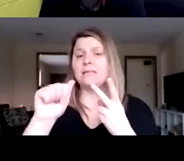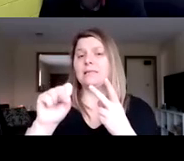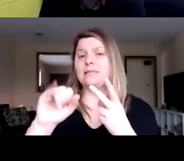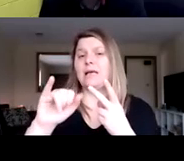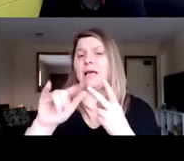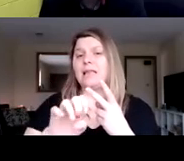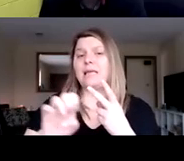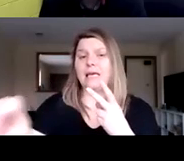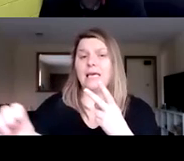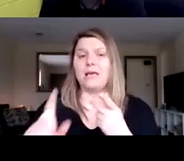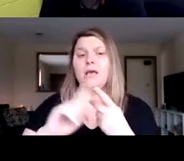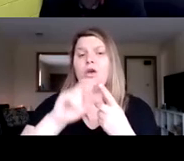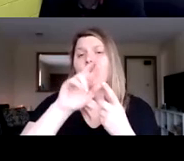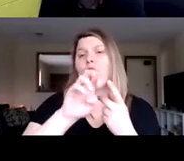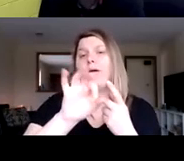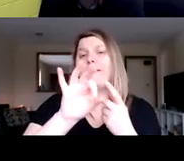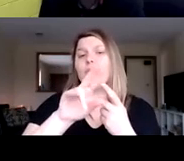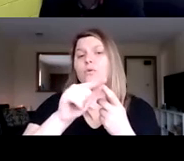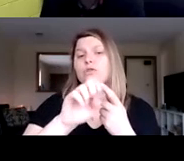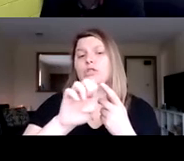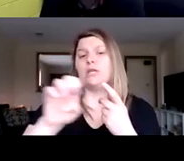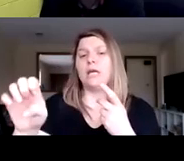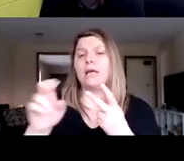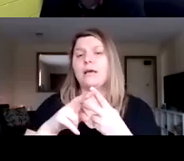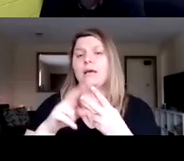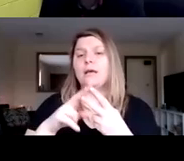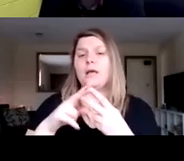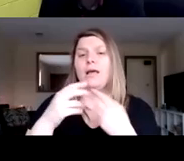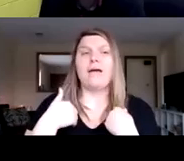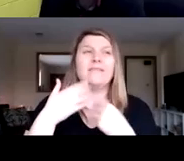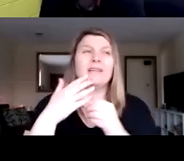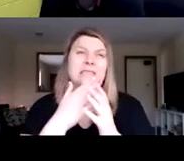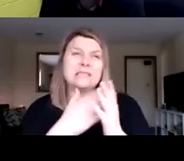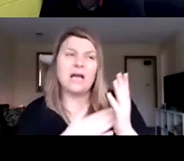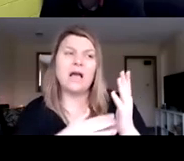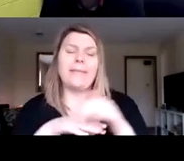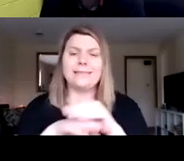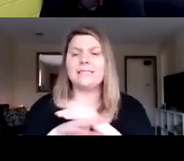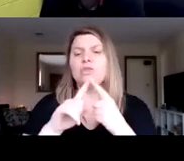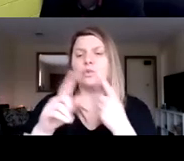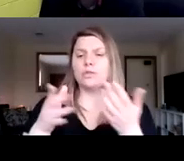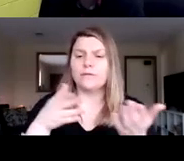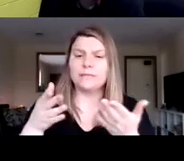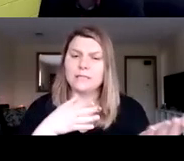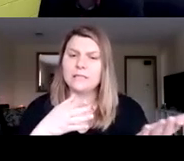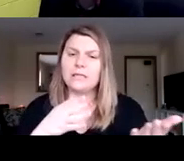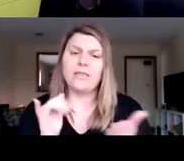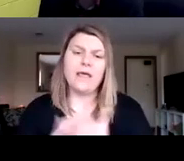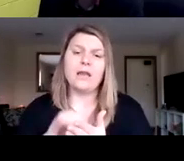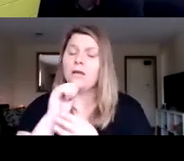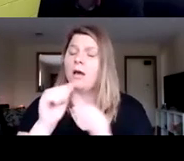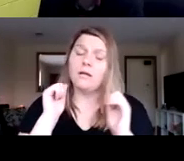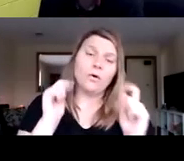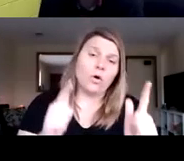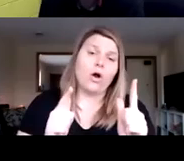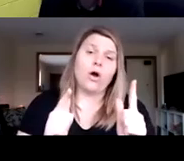refugees, they come with some access to services that not